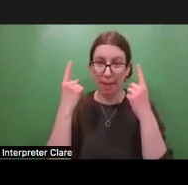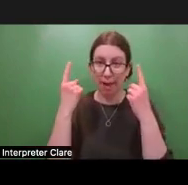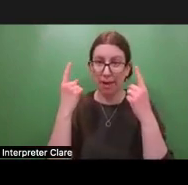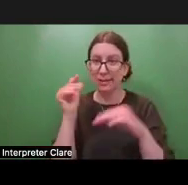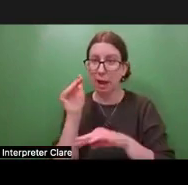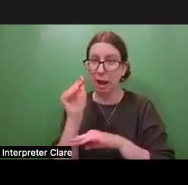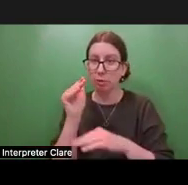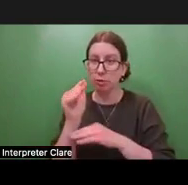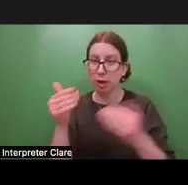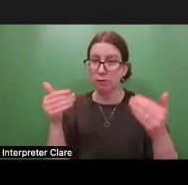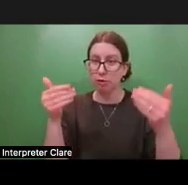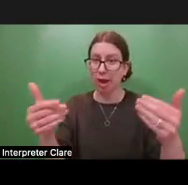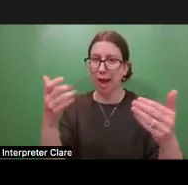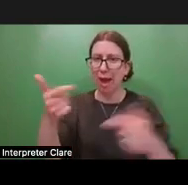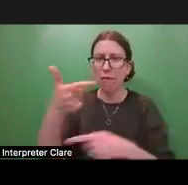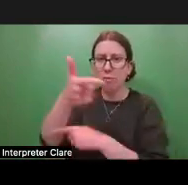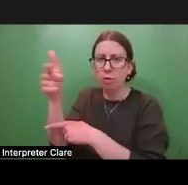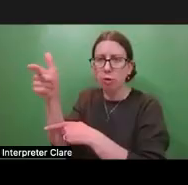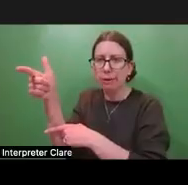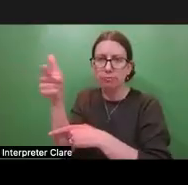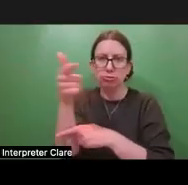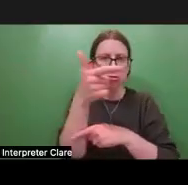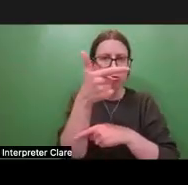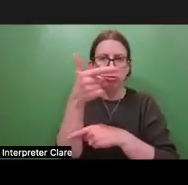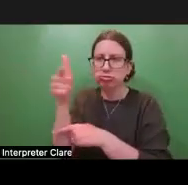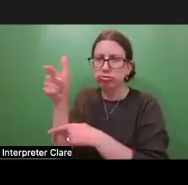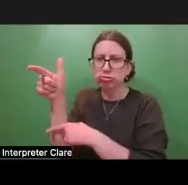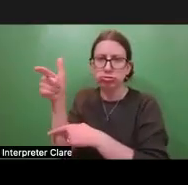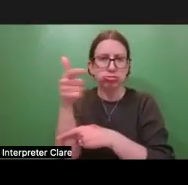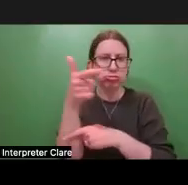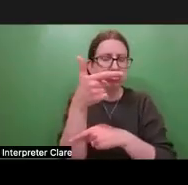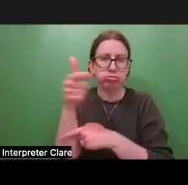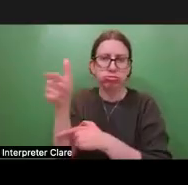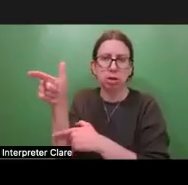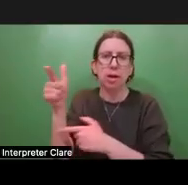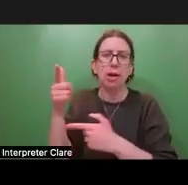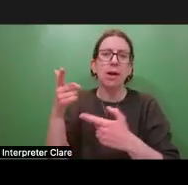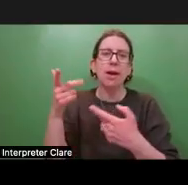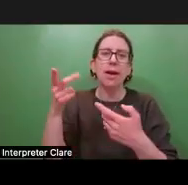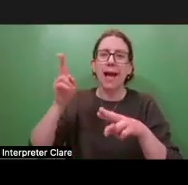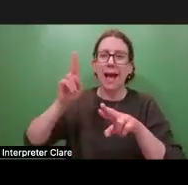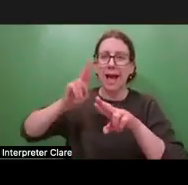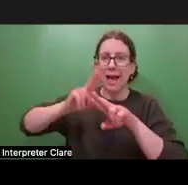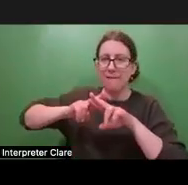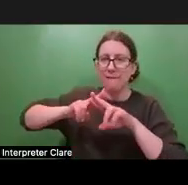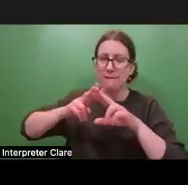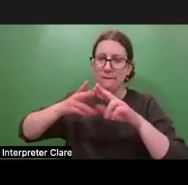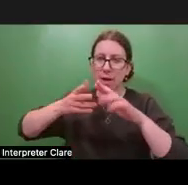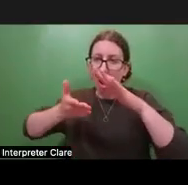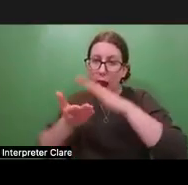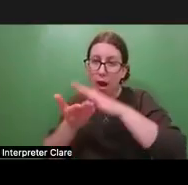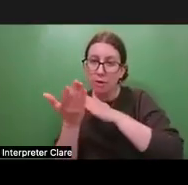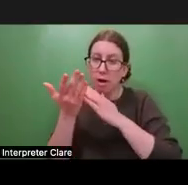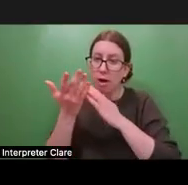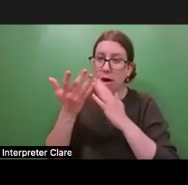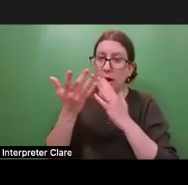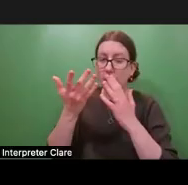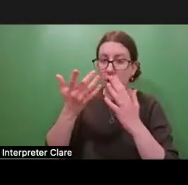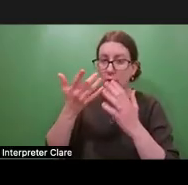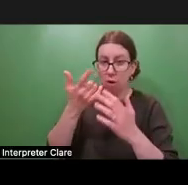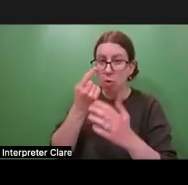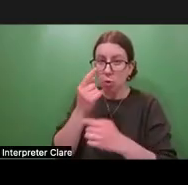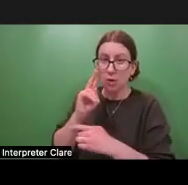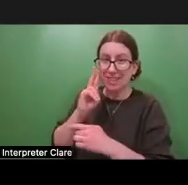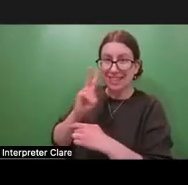camera that was moving, and you could, beneath the kind of dark shaded plastic cover, see which direction it